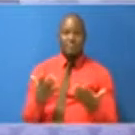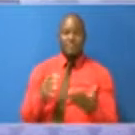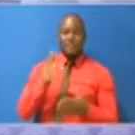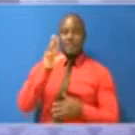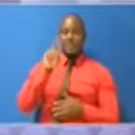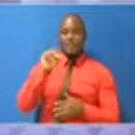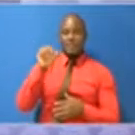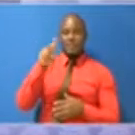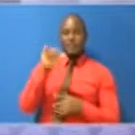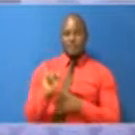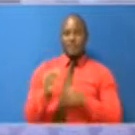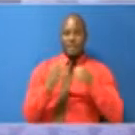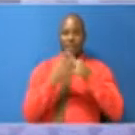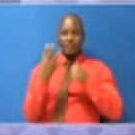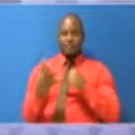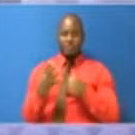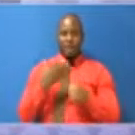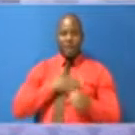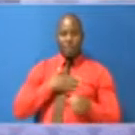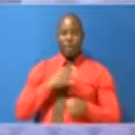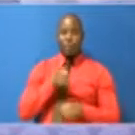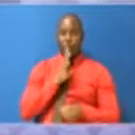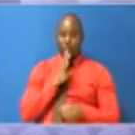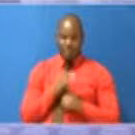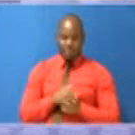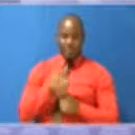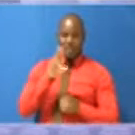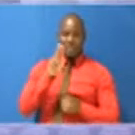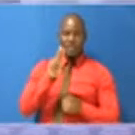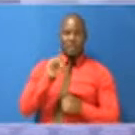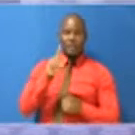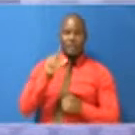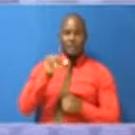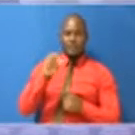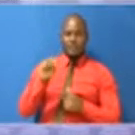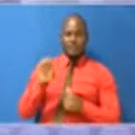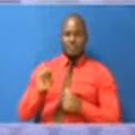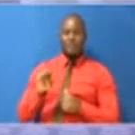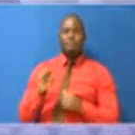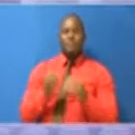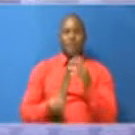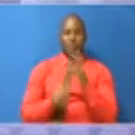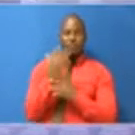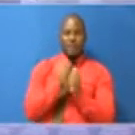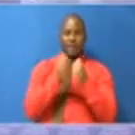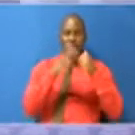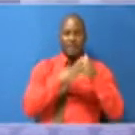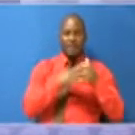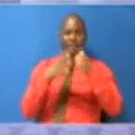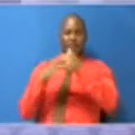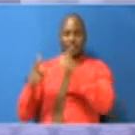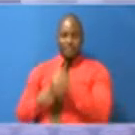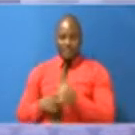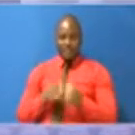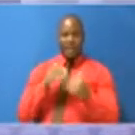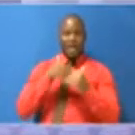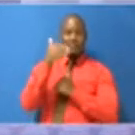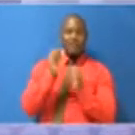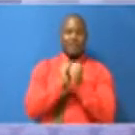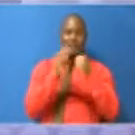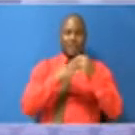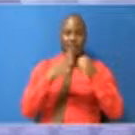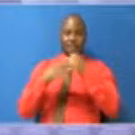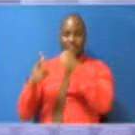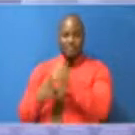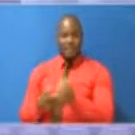the kaine which gives us eighty-four percent of our water and aquino was last developed in 1997 there were three phases after 1997